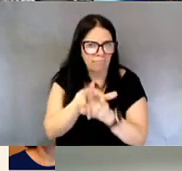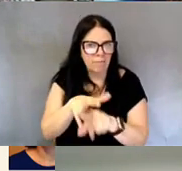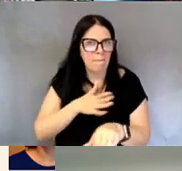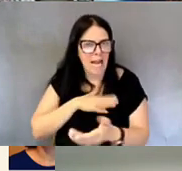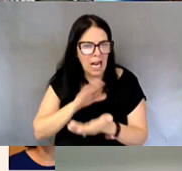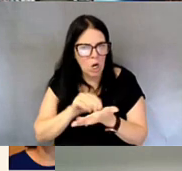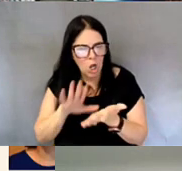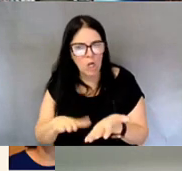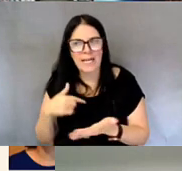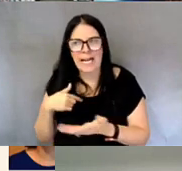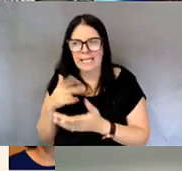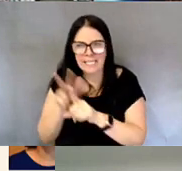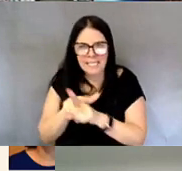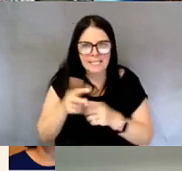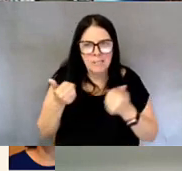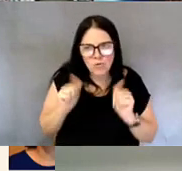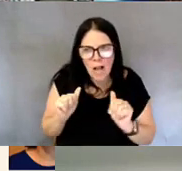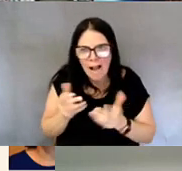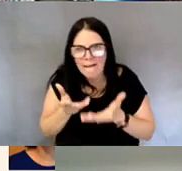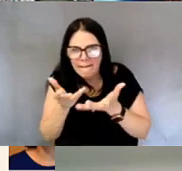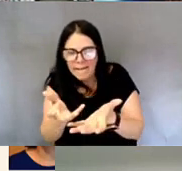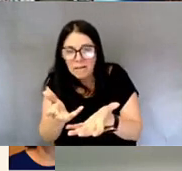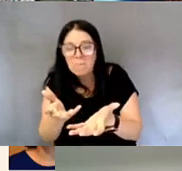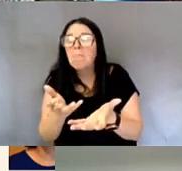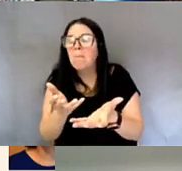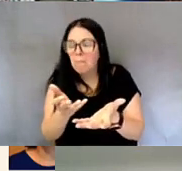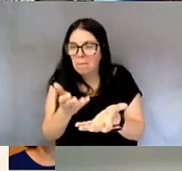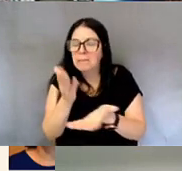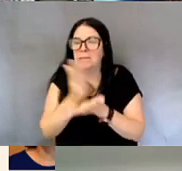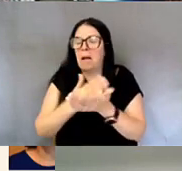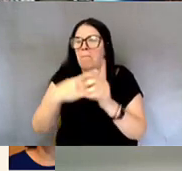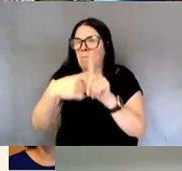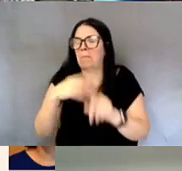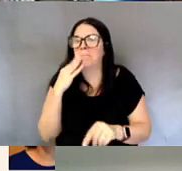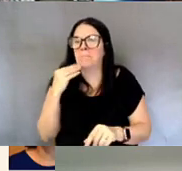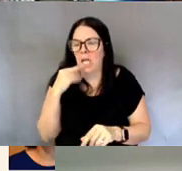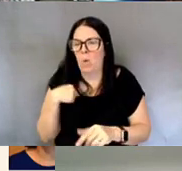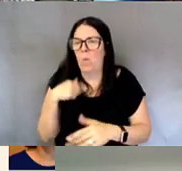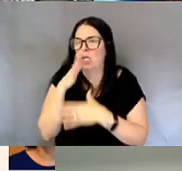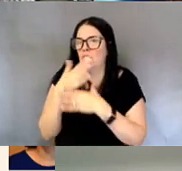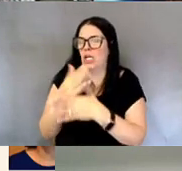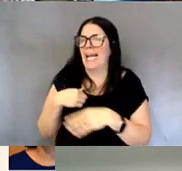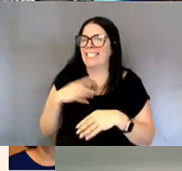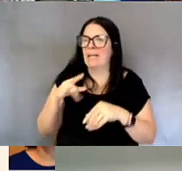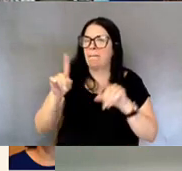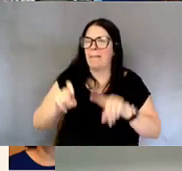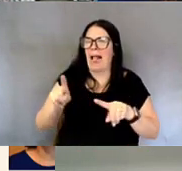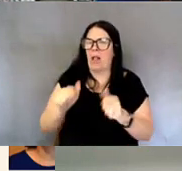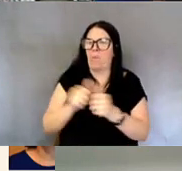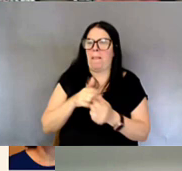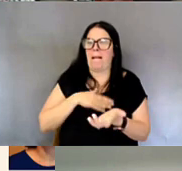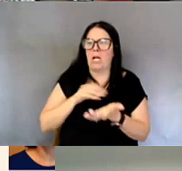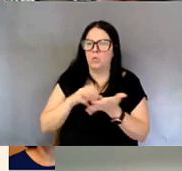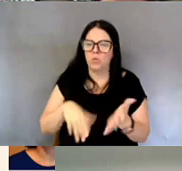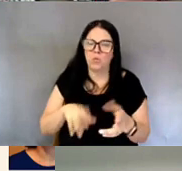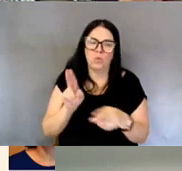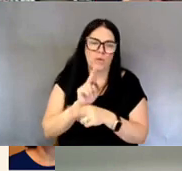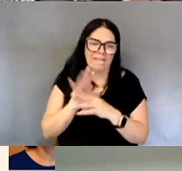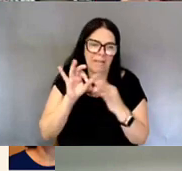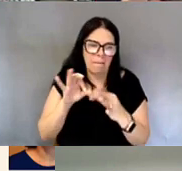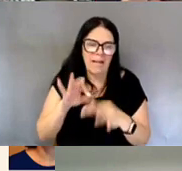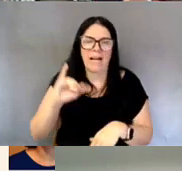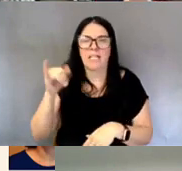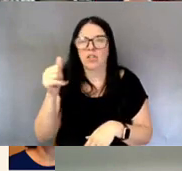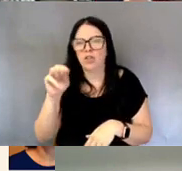learners by taking risks, and I have a few to share. Like I've used a Padlet as a feedback board, I've used Jamboards or Google